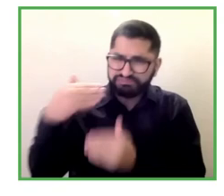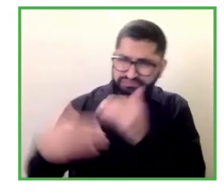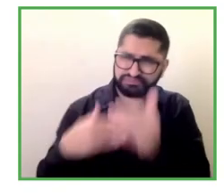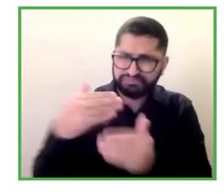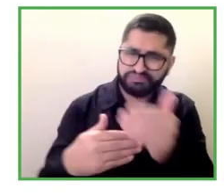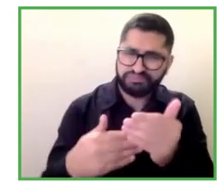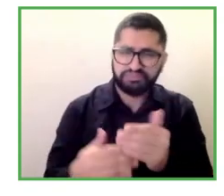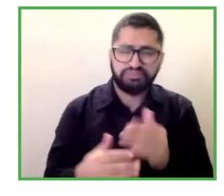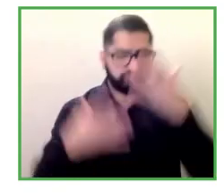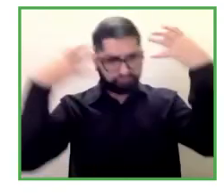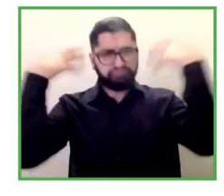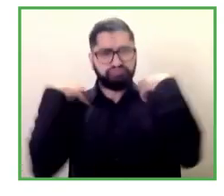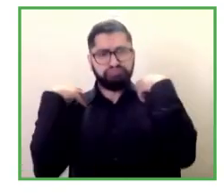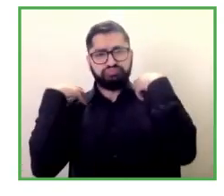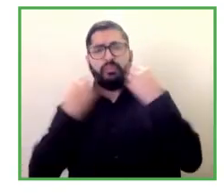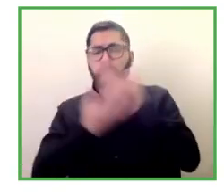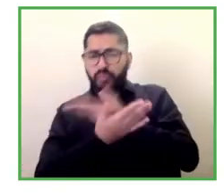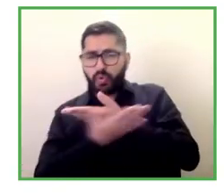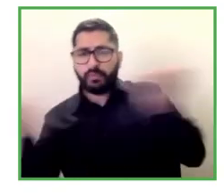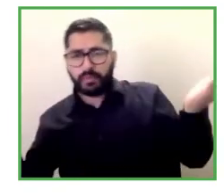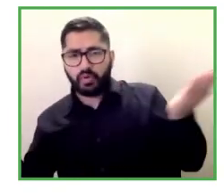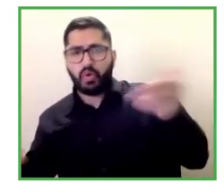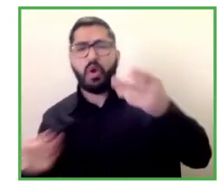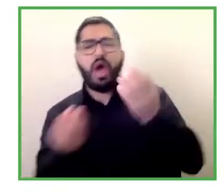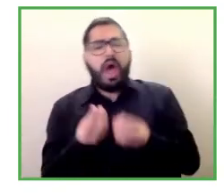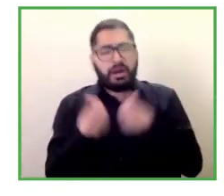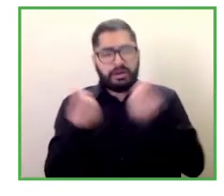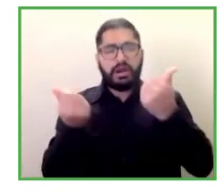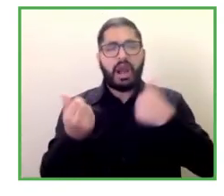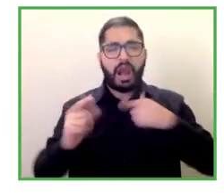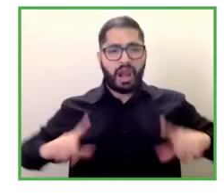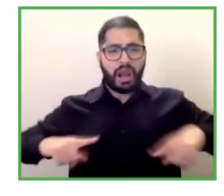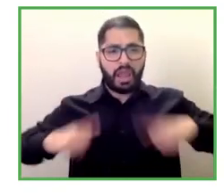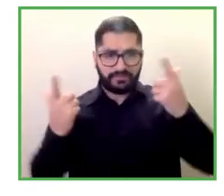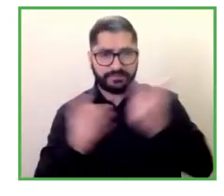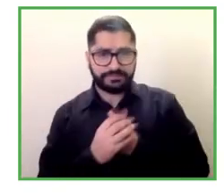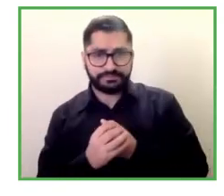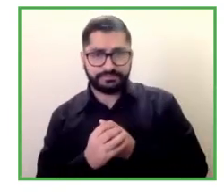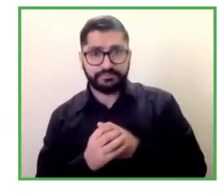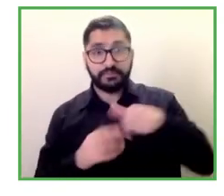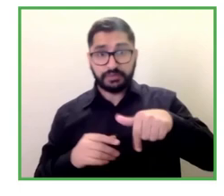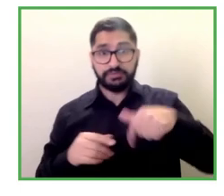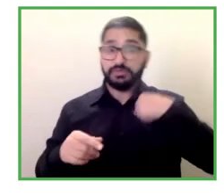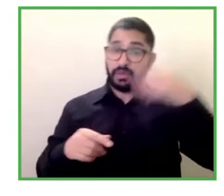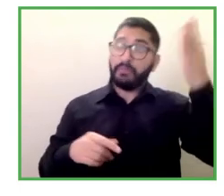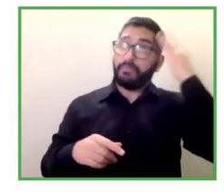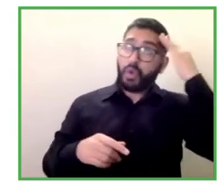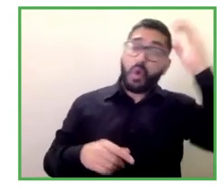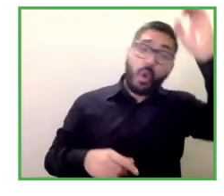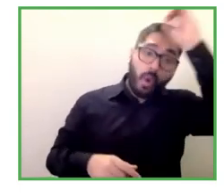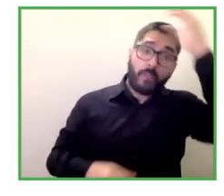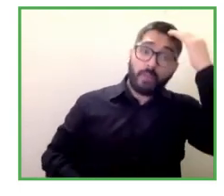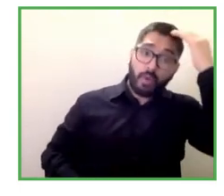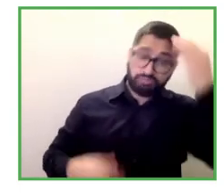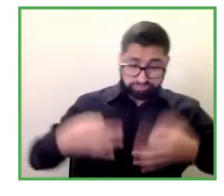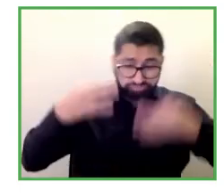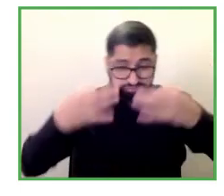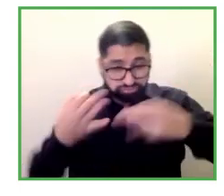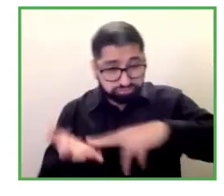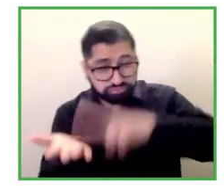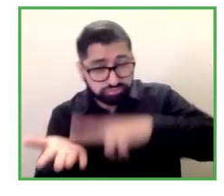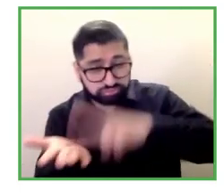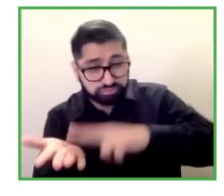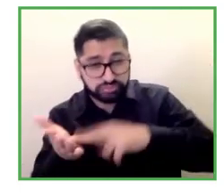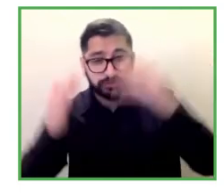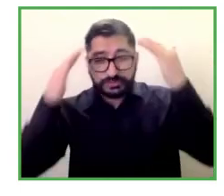in different policies. So, from my point of view, that is the key, especially in the one that's